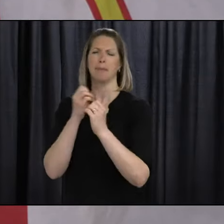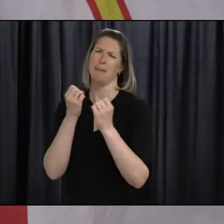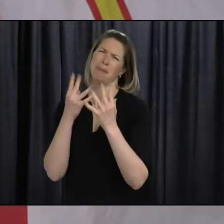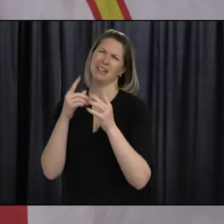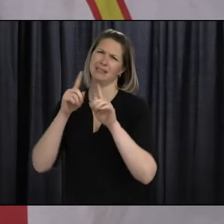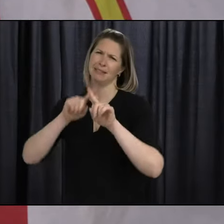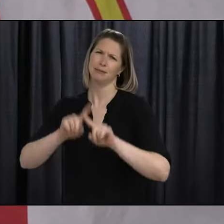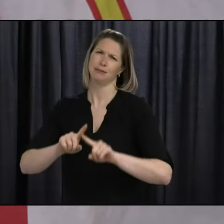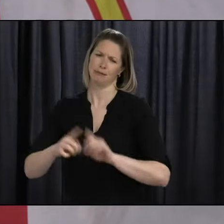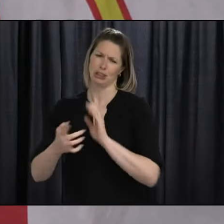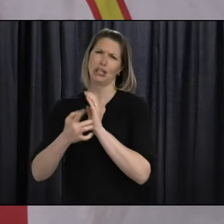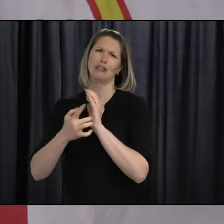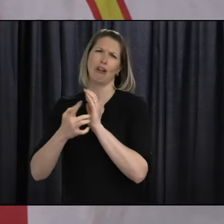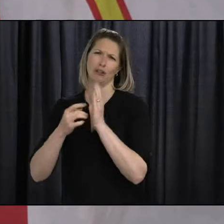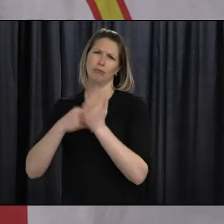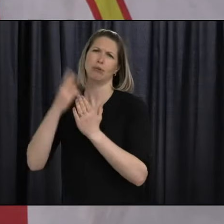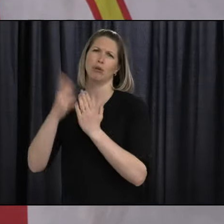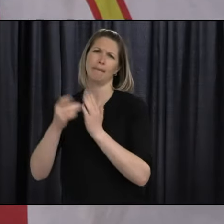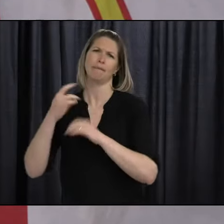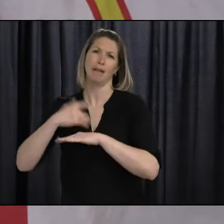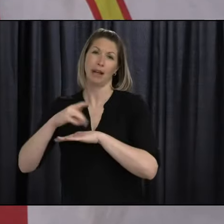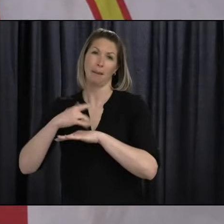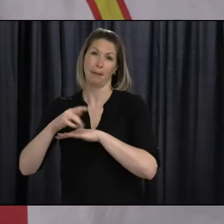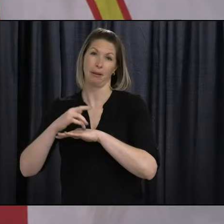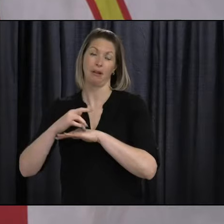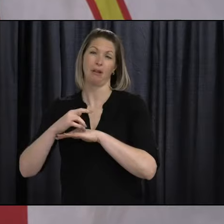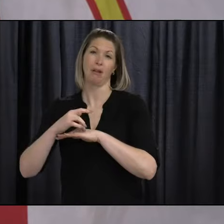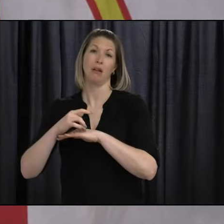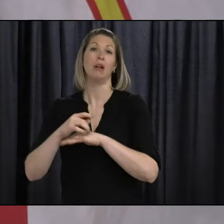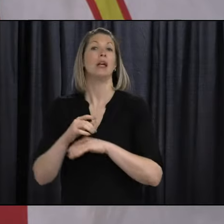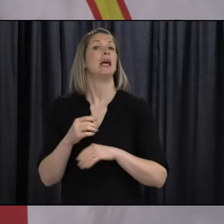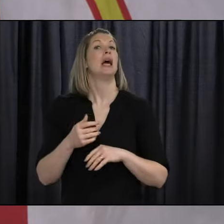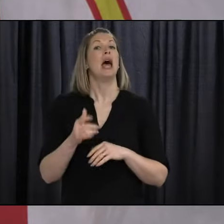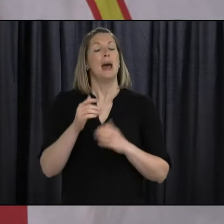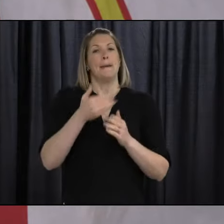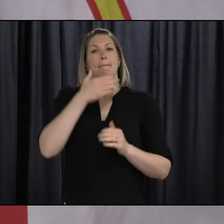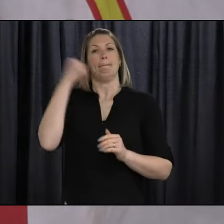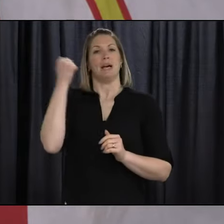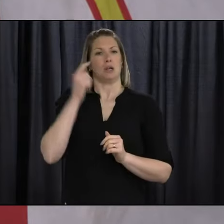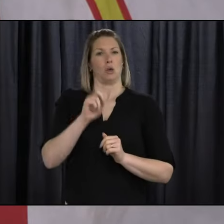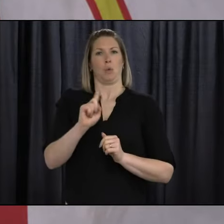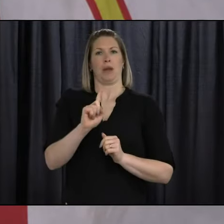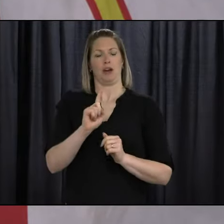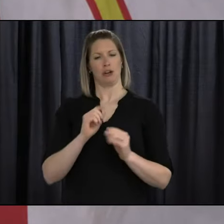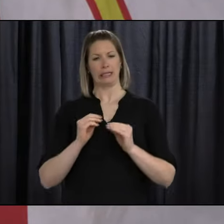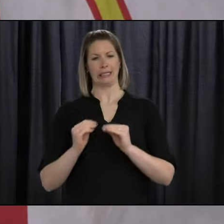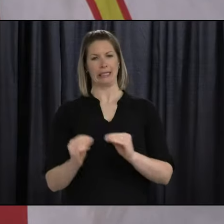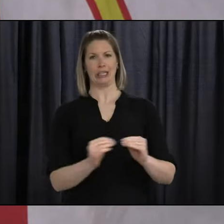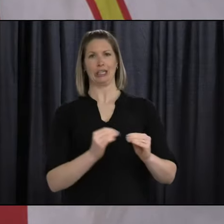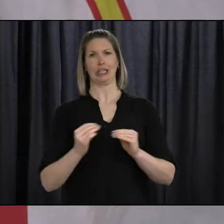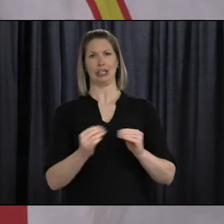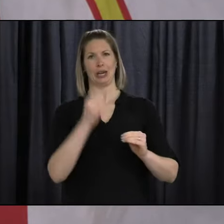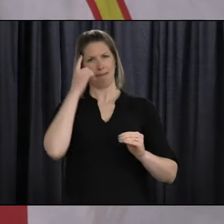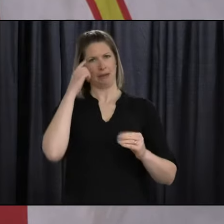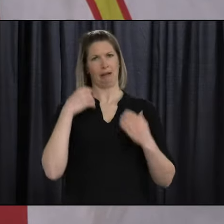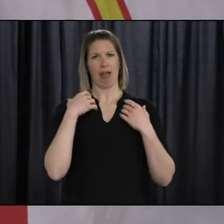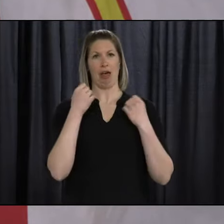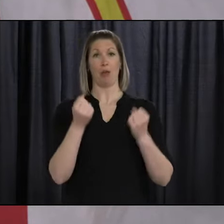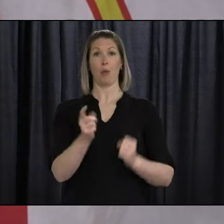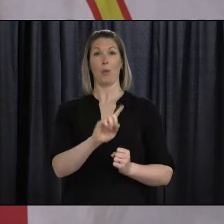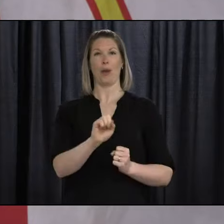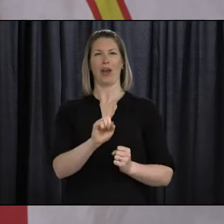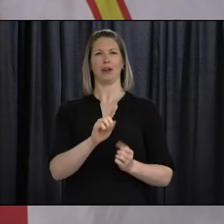when I talk about early intervention, there's no better place to start than within our school system. And recognizing this, we've put in